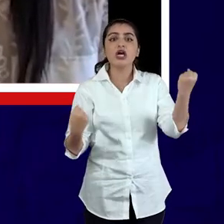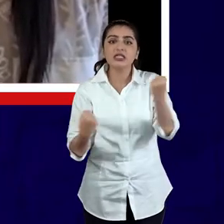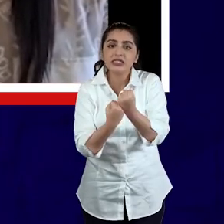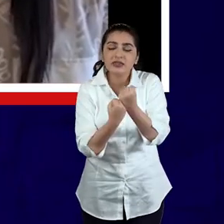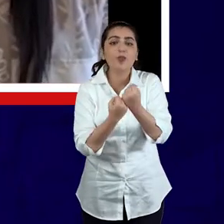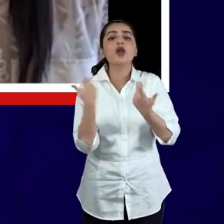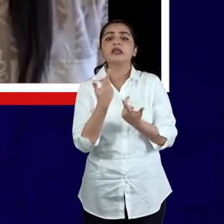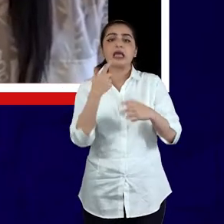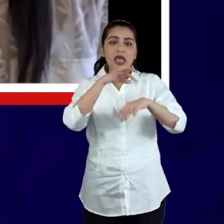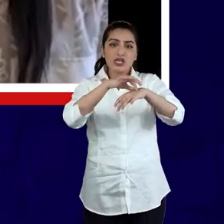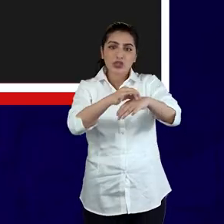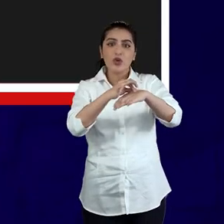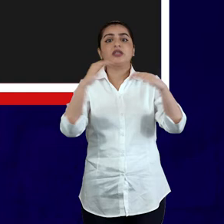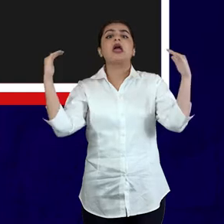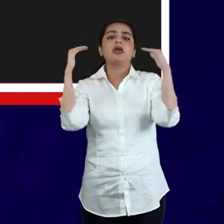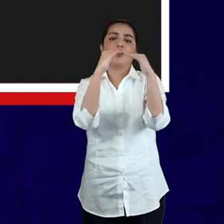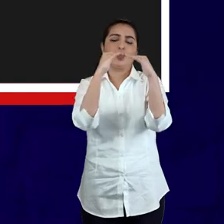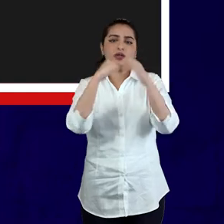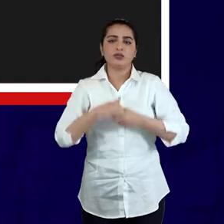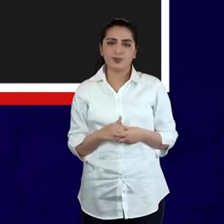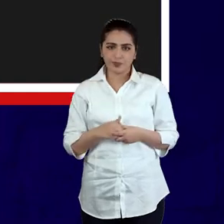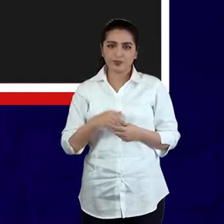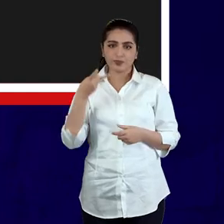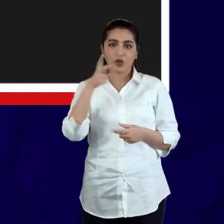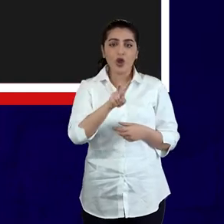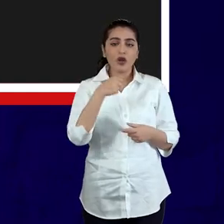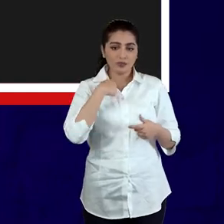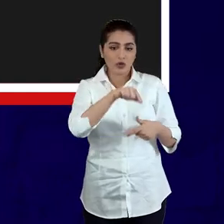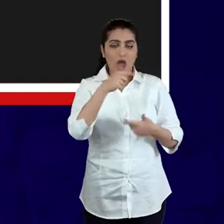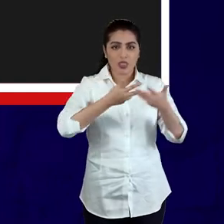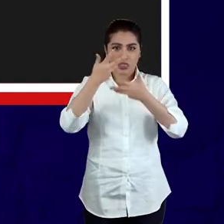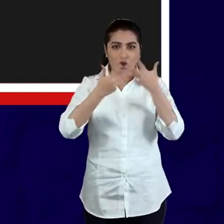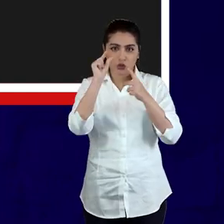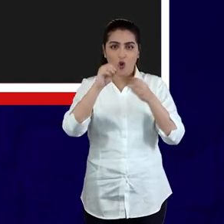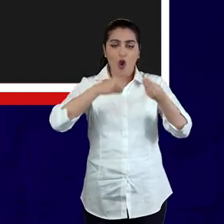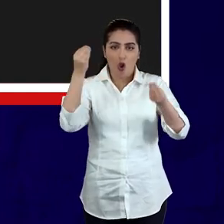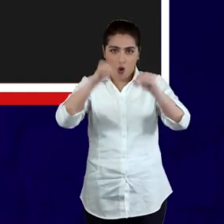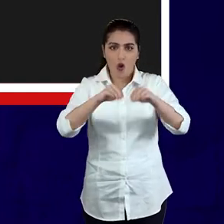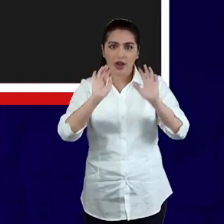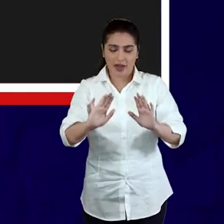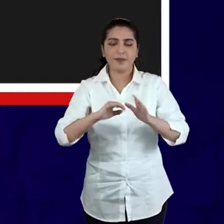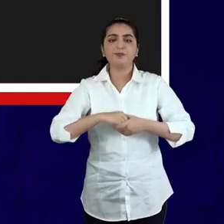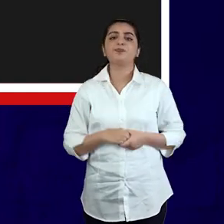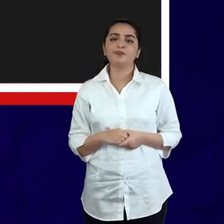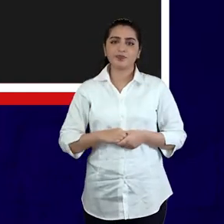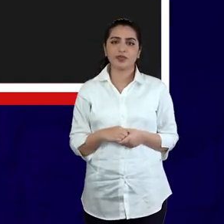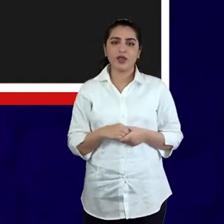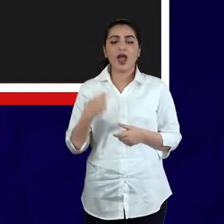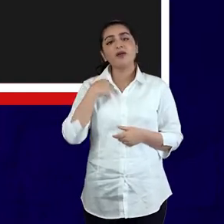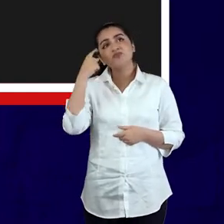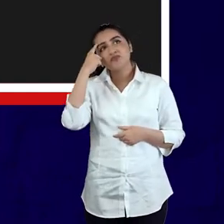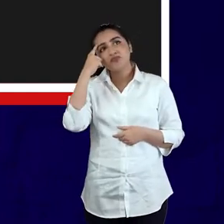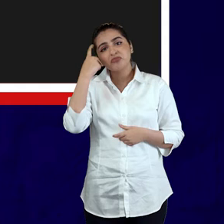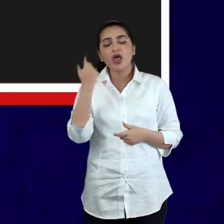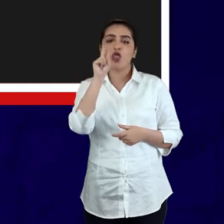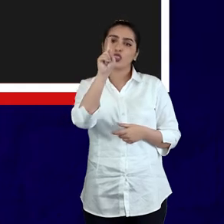supporting gender equality. And we're going to talk a little bit more about that soon. But I